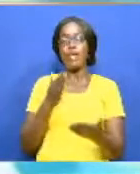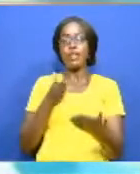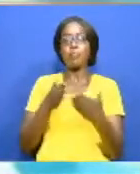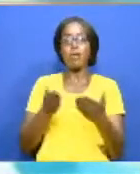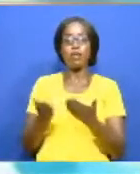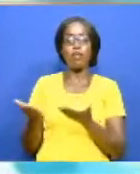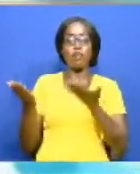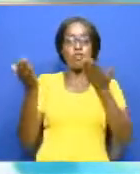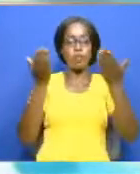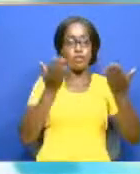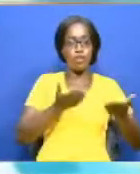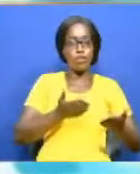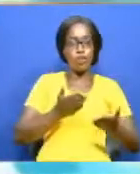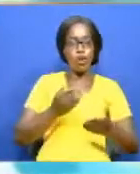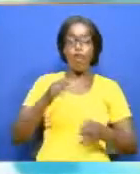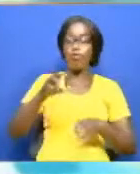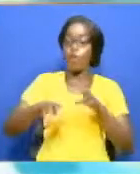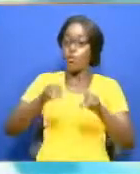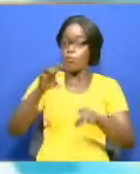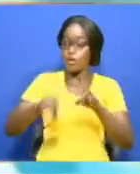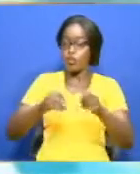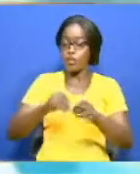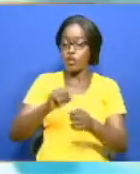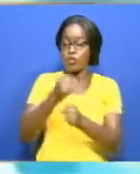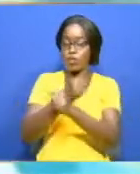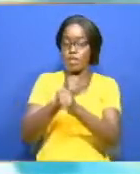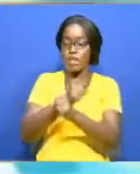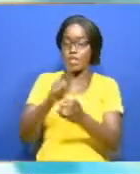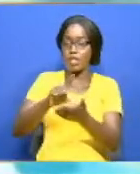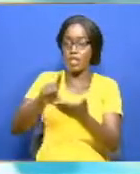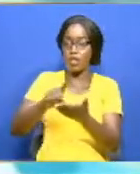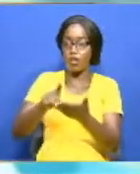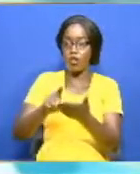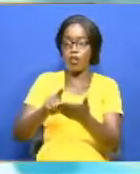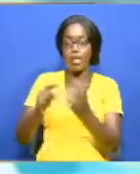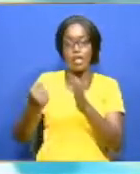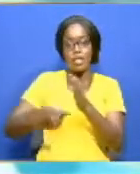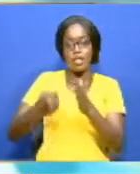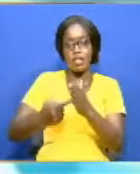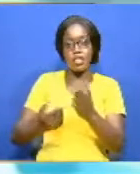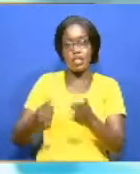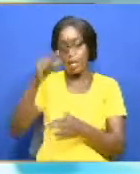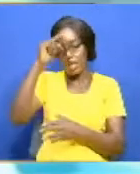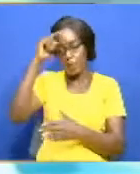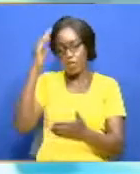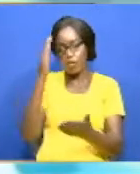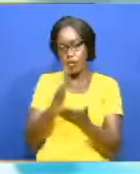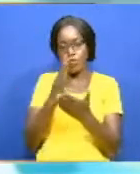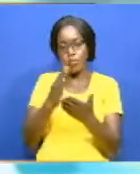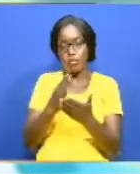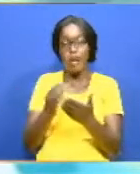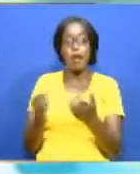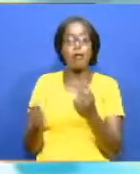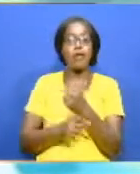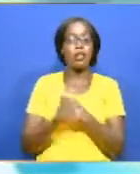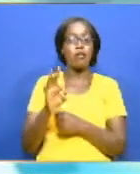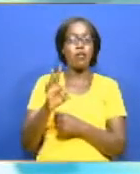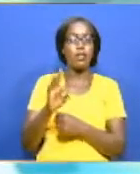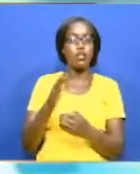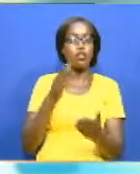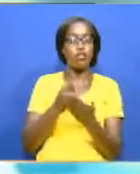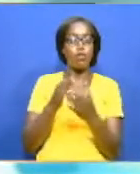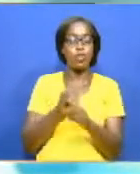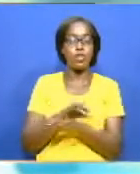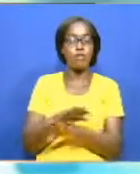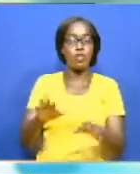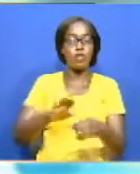clothes to protect local industries. The government imposed the ban in March as a precautionary measure to prevent the spread of